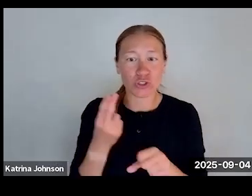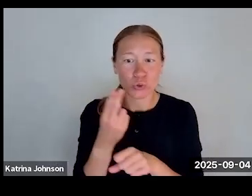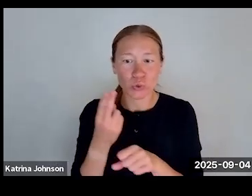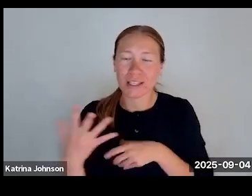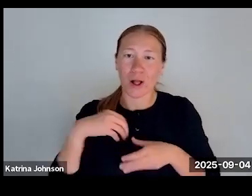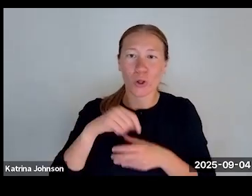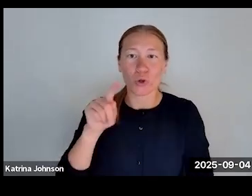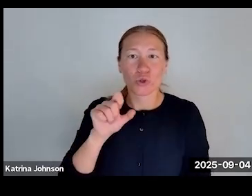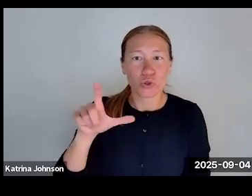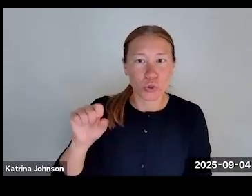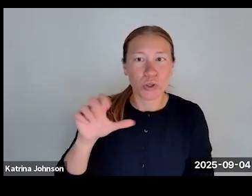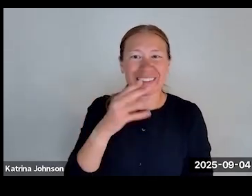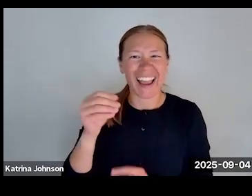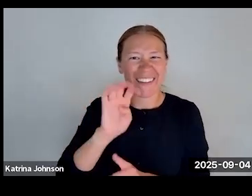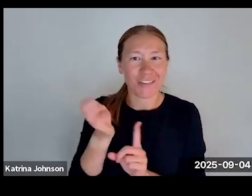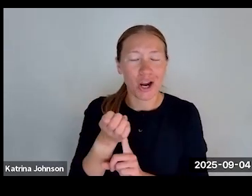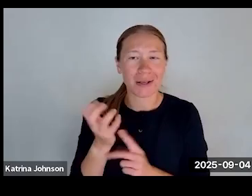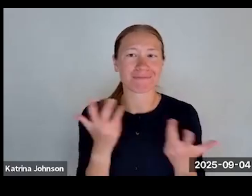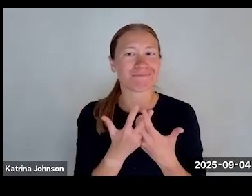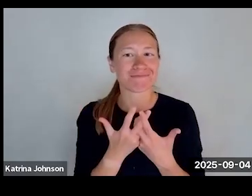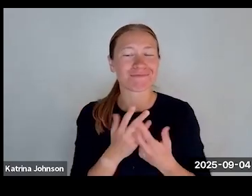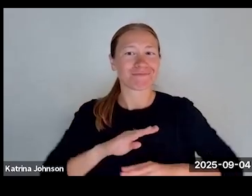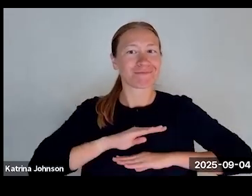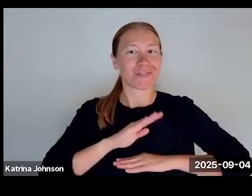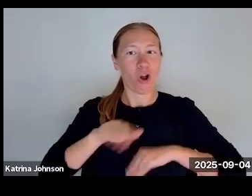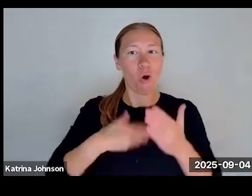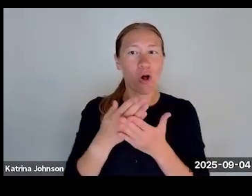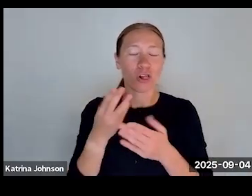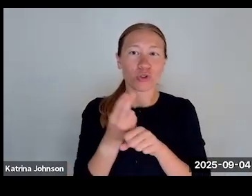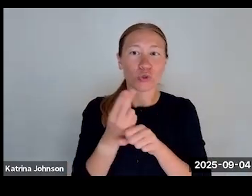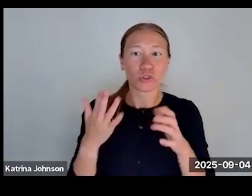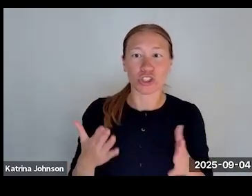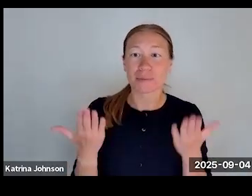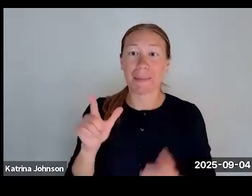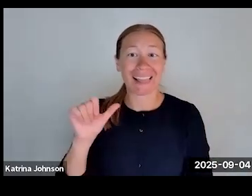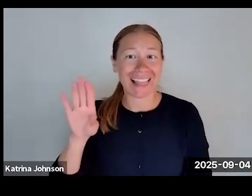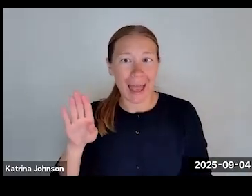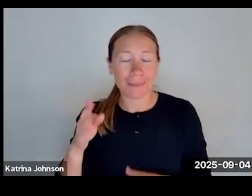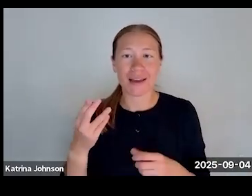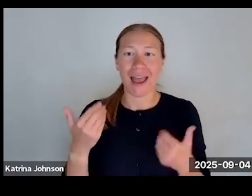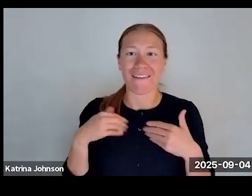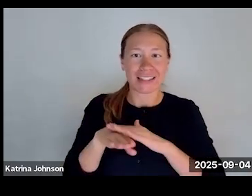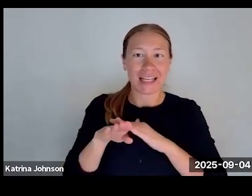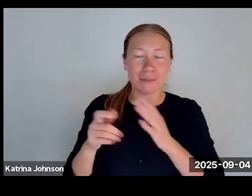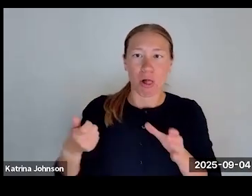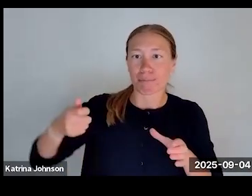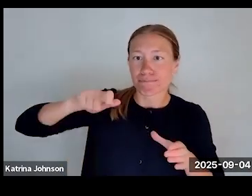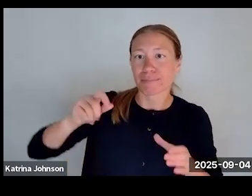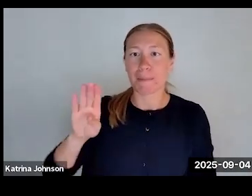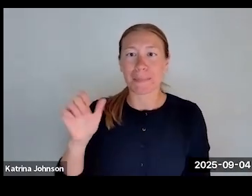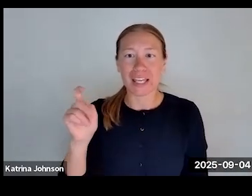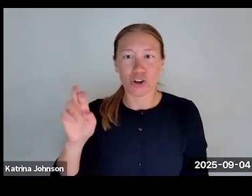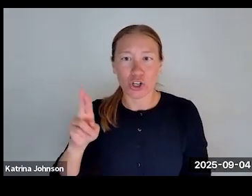fit all users, like labs including accessible beakers, vents, or stools, so every student can